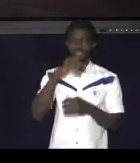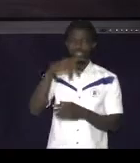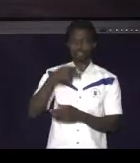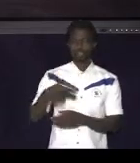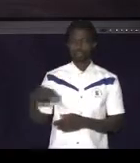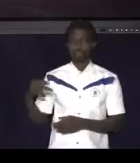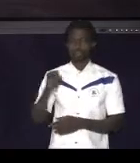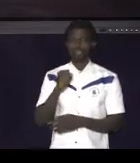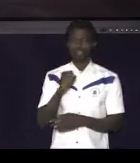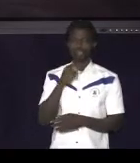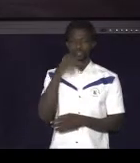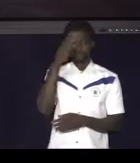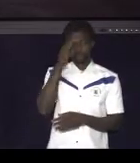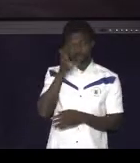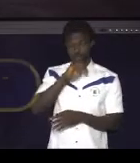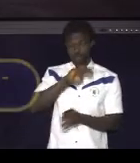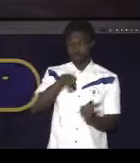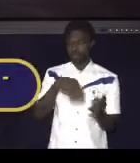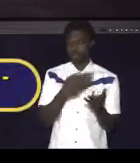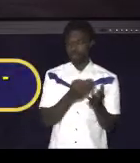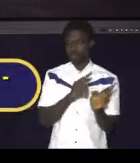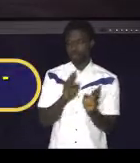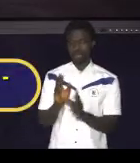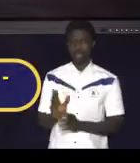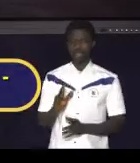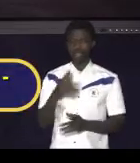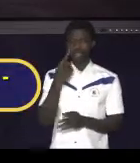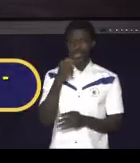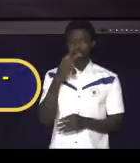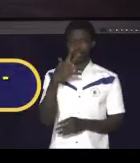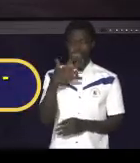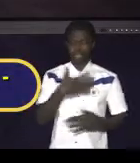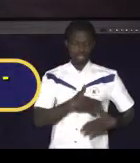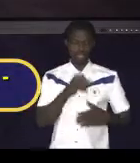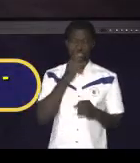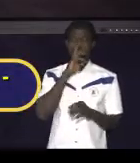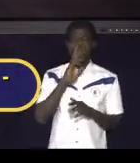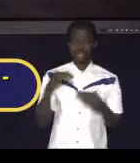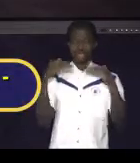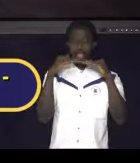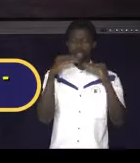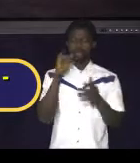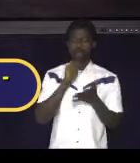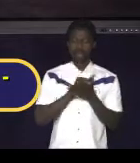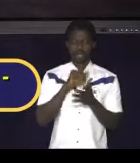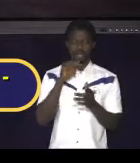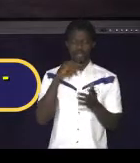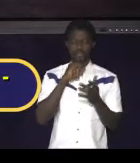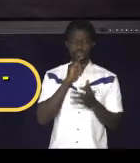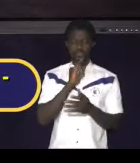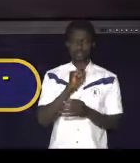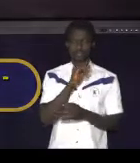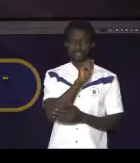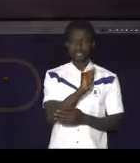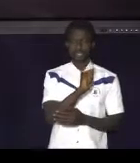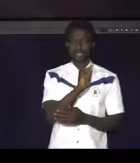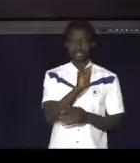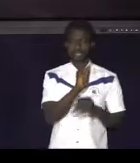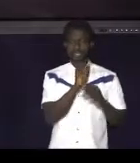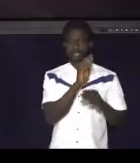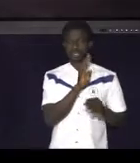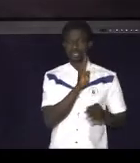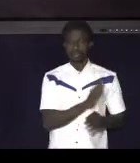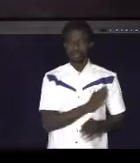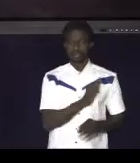triangle? You know them already. The 3 sides are equal. That is, AB here is the same